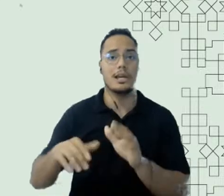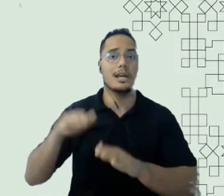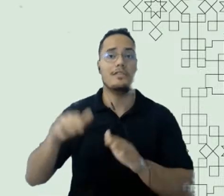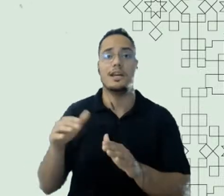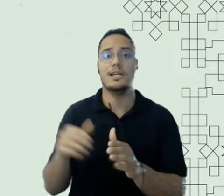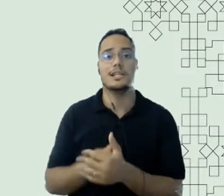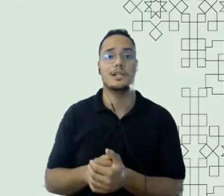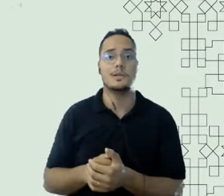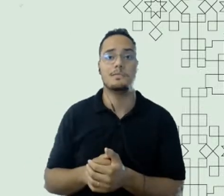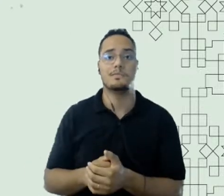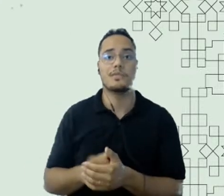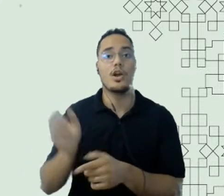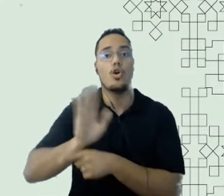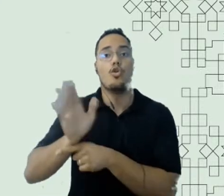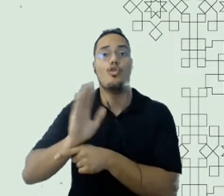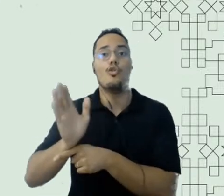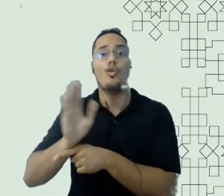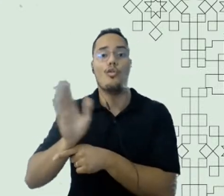criticism